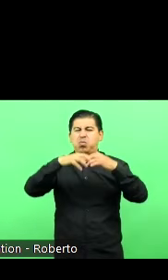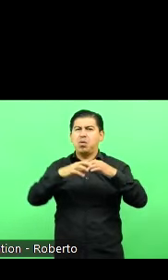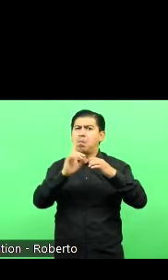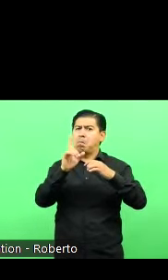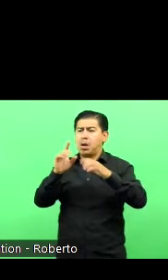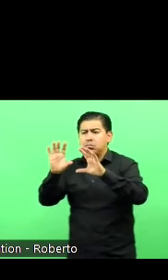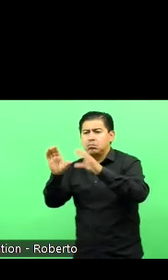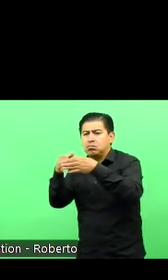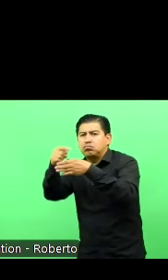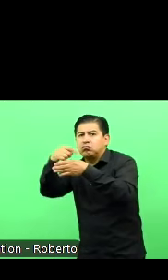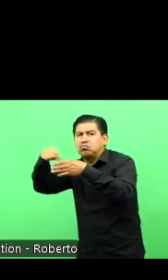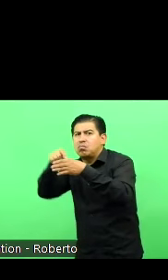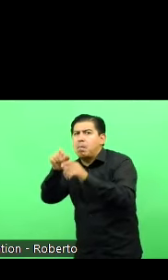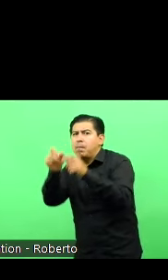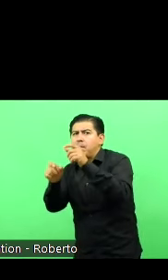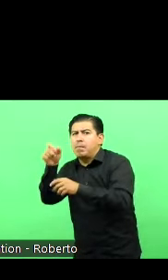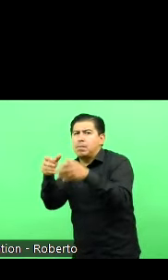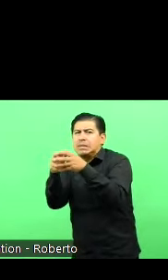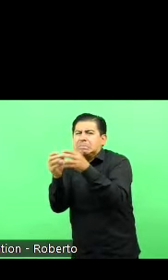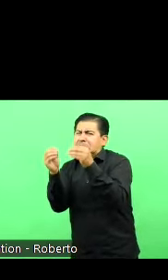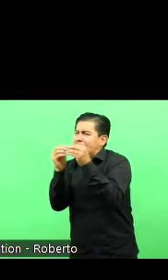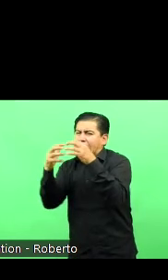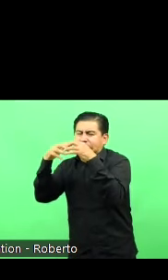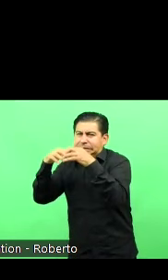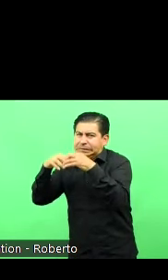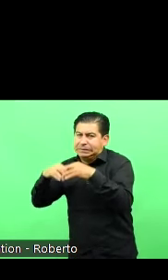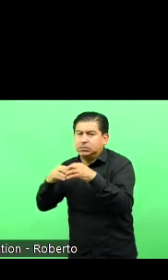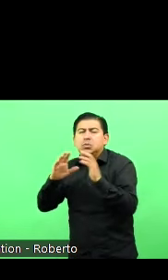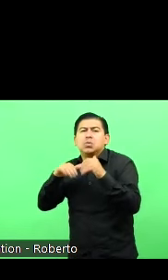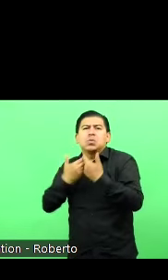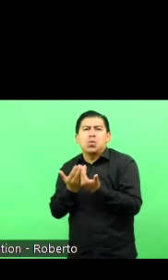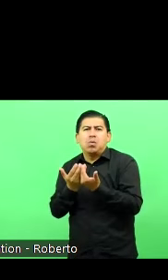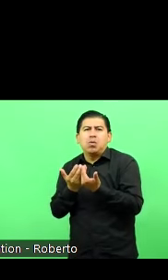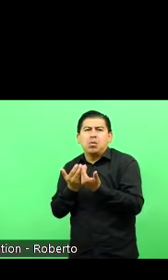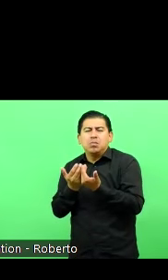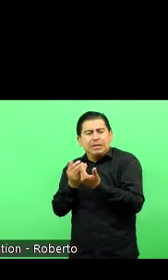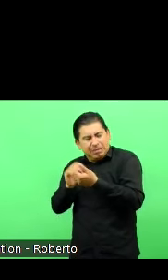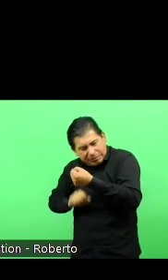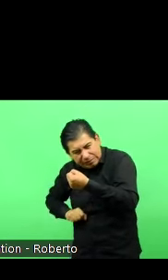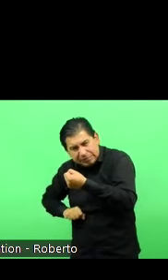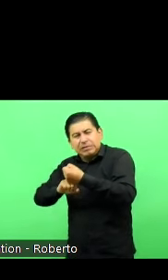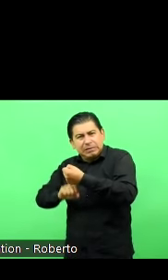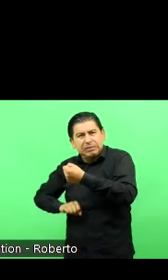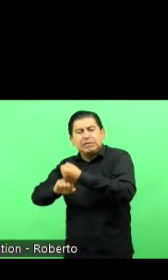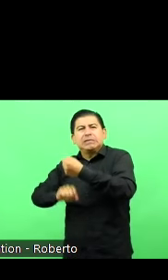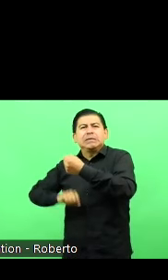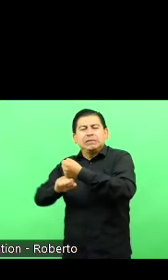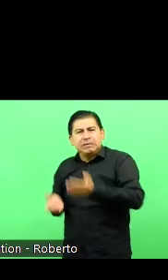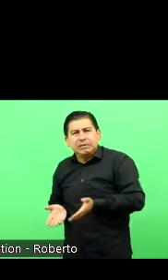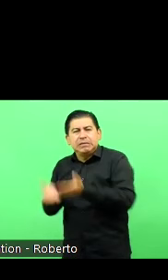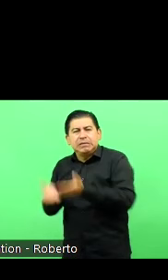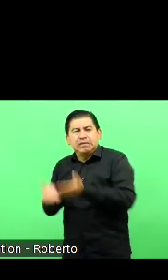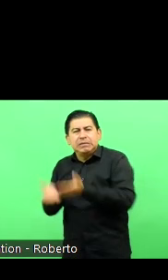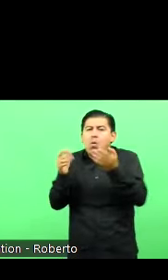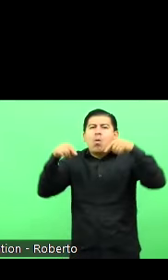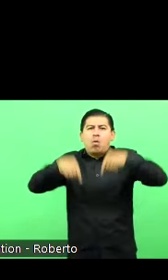this disproportionate impact. That is the focus of this year's training, and why